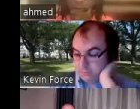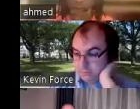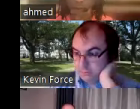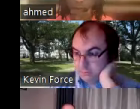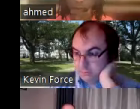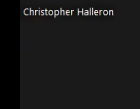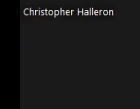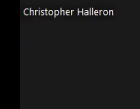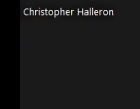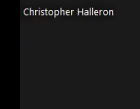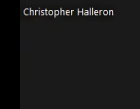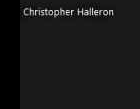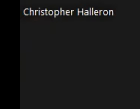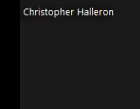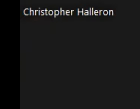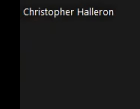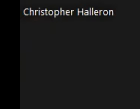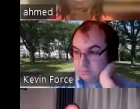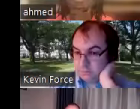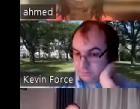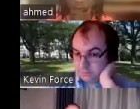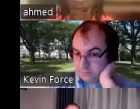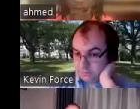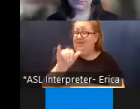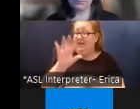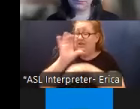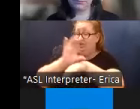is, Trinity Church on Broadway.